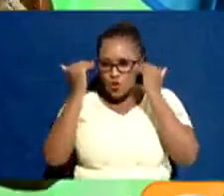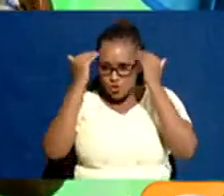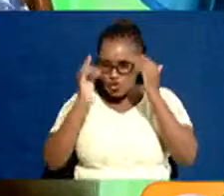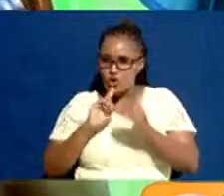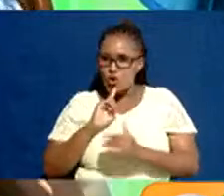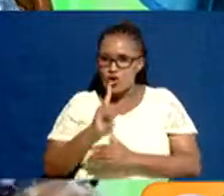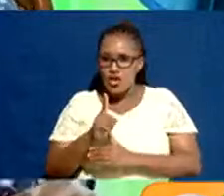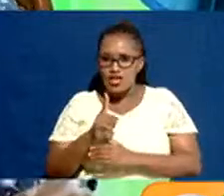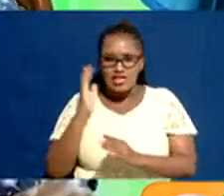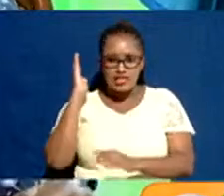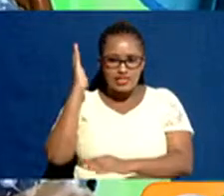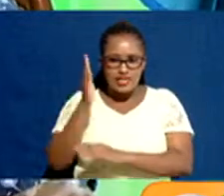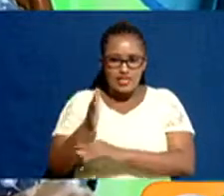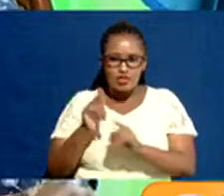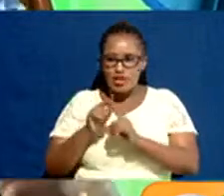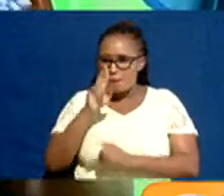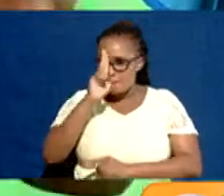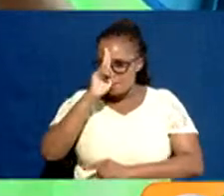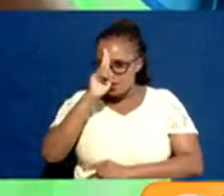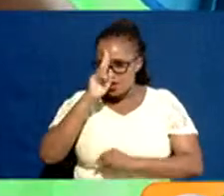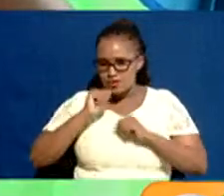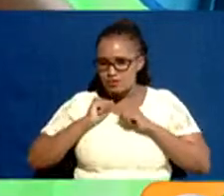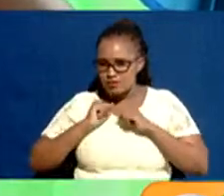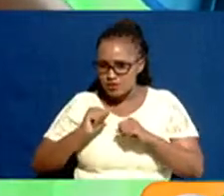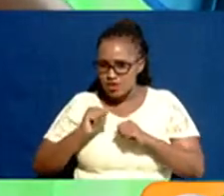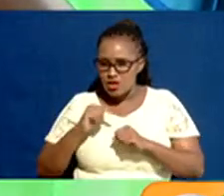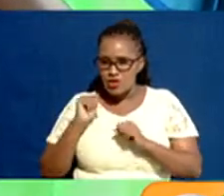the police commander to